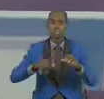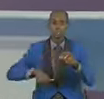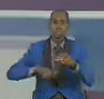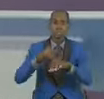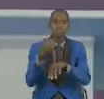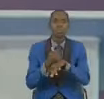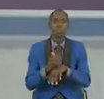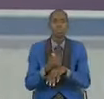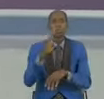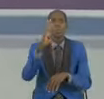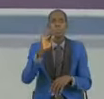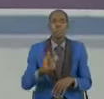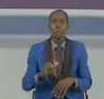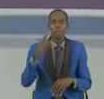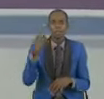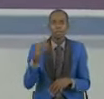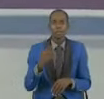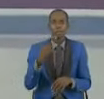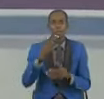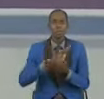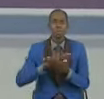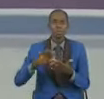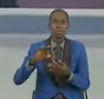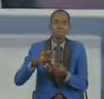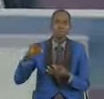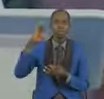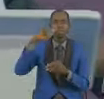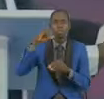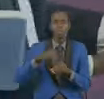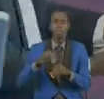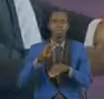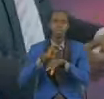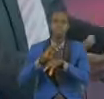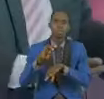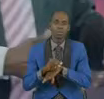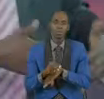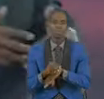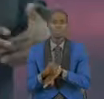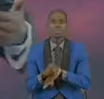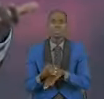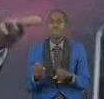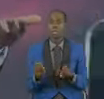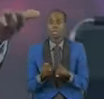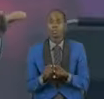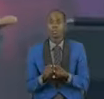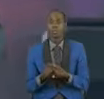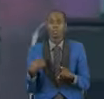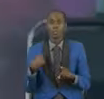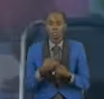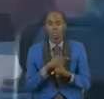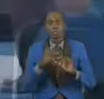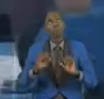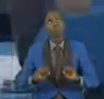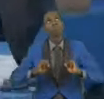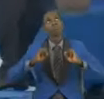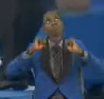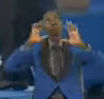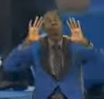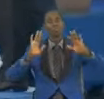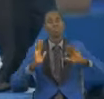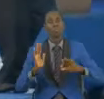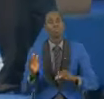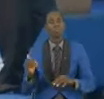by the Holy Spirit in ministry. As we give ourselves and